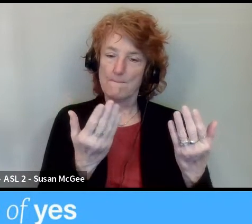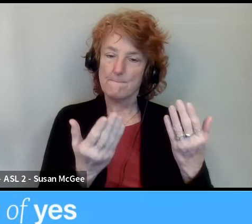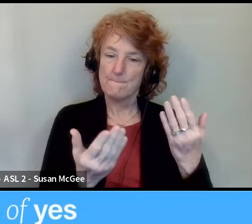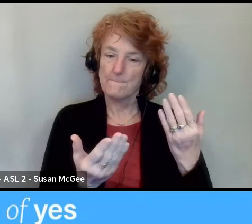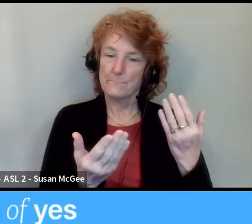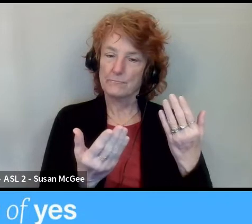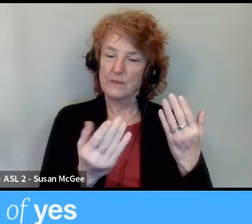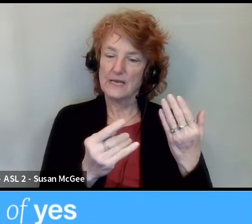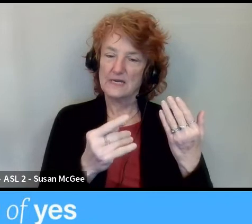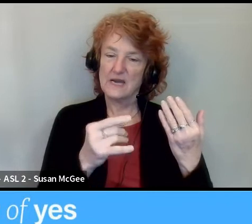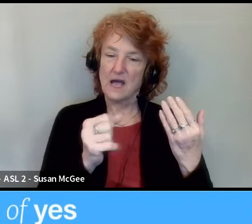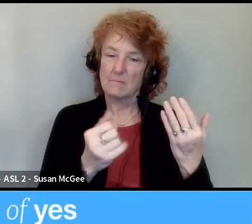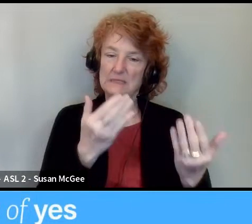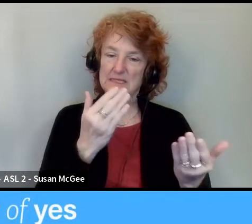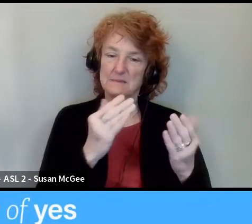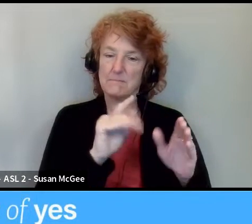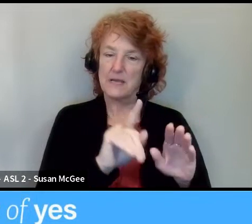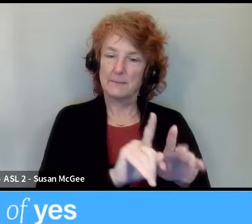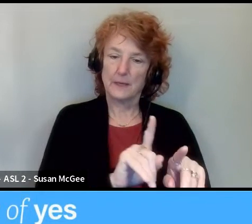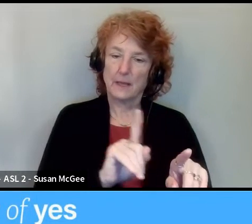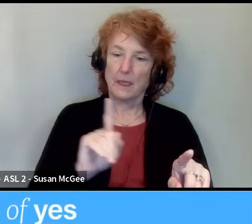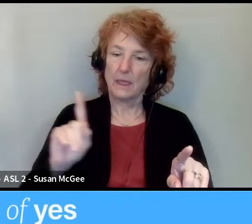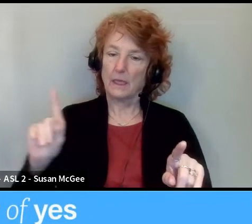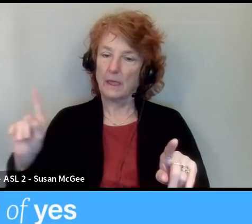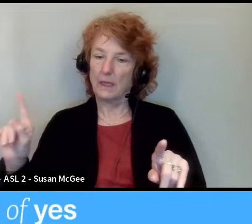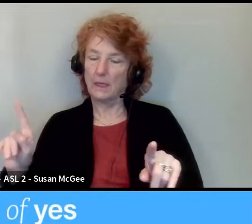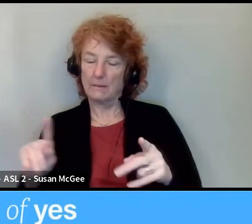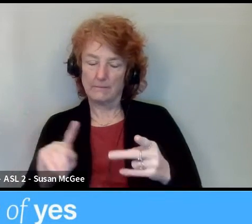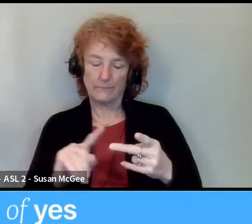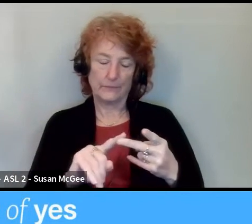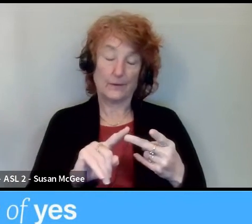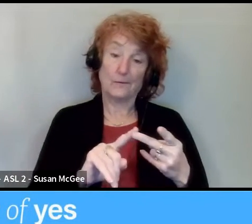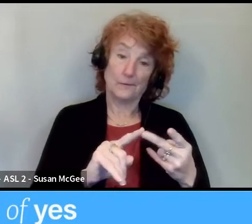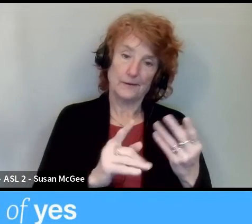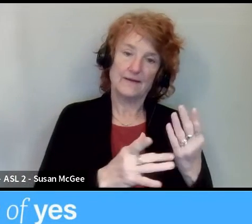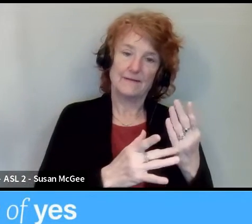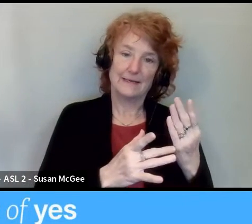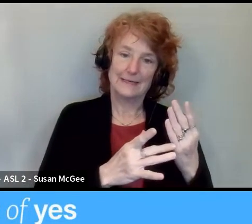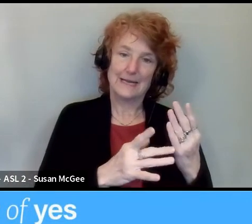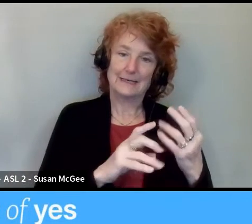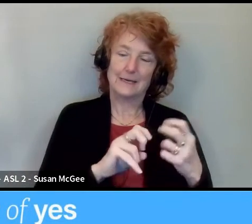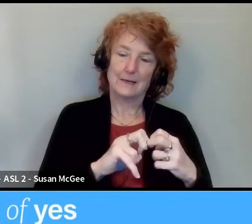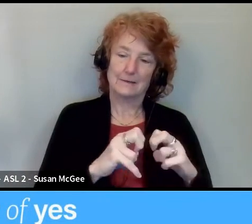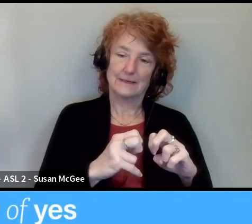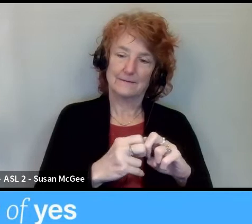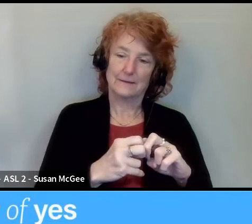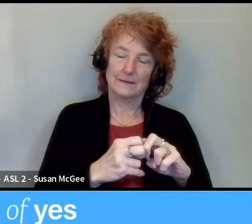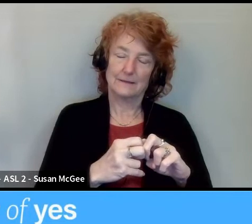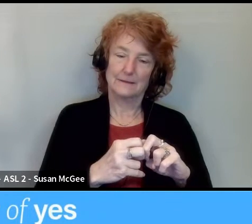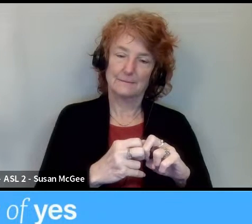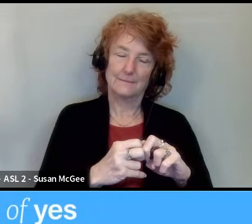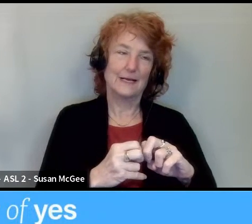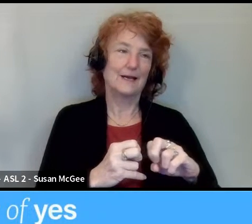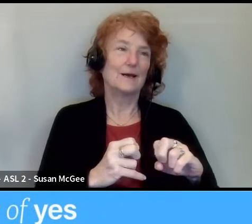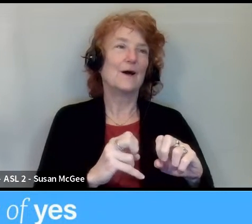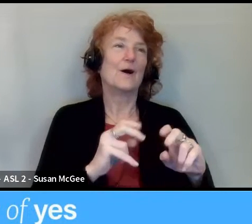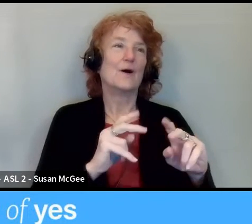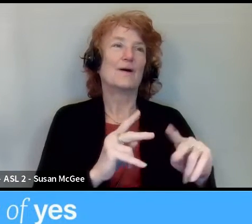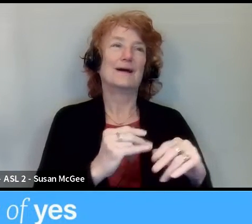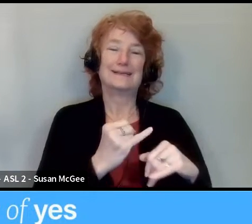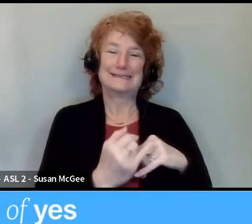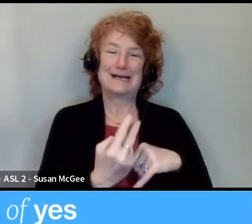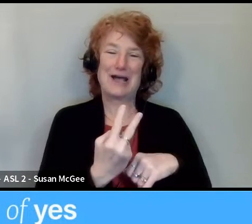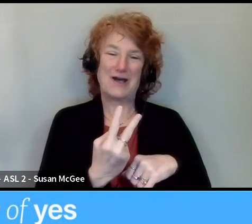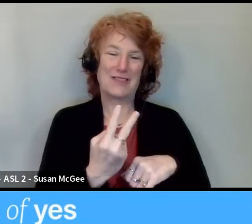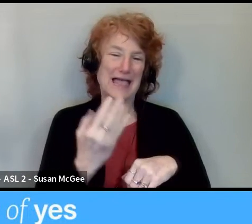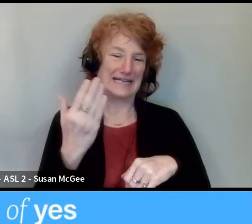Thomas may have stepped away or he's experiencing some technical difficulty. Okay. Well, since our last two speakers were not